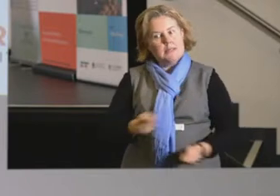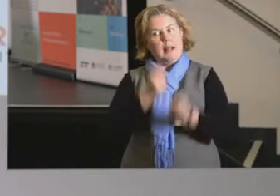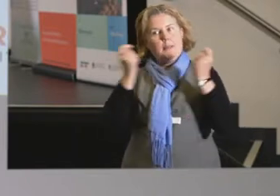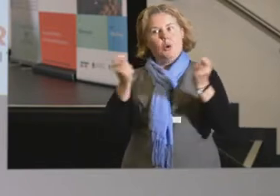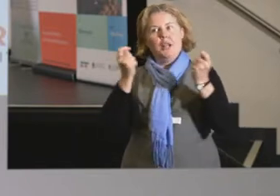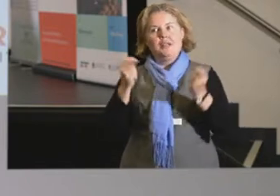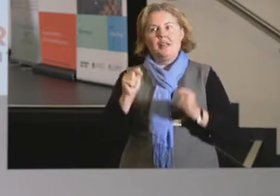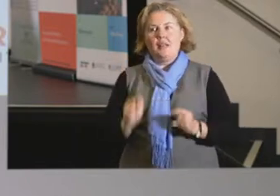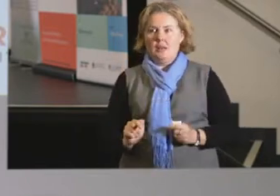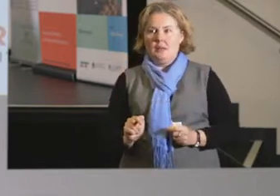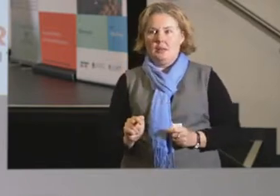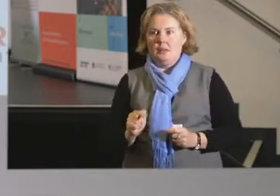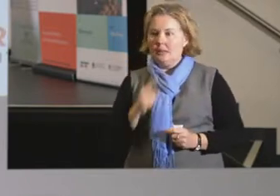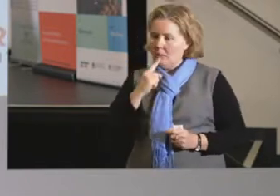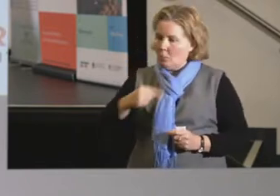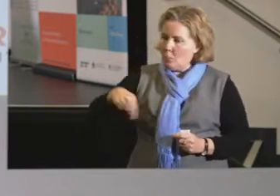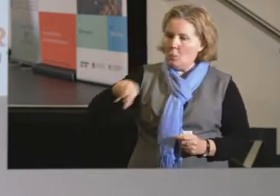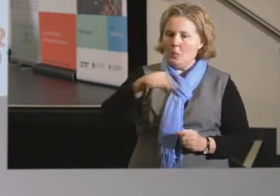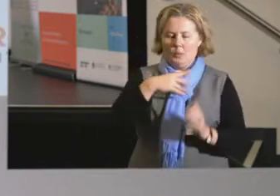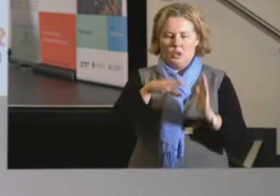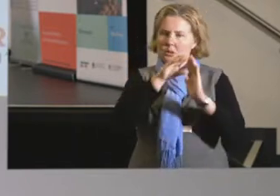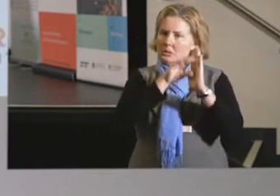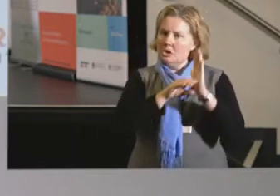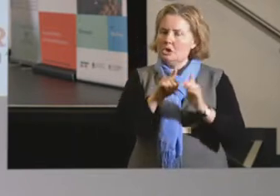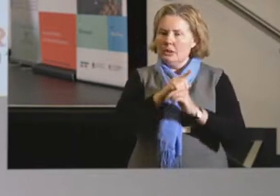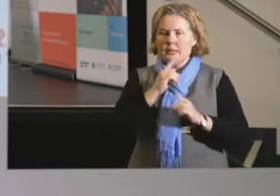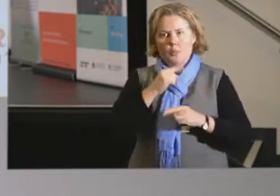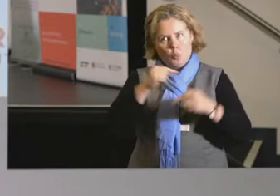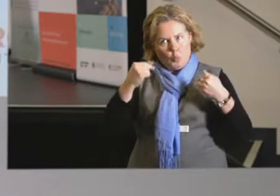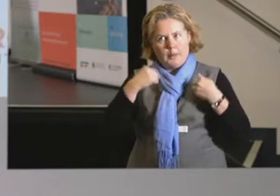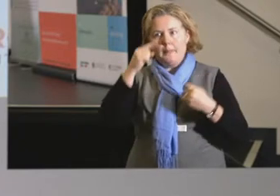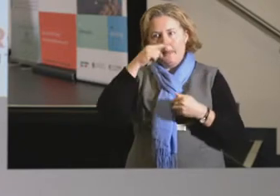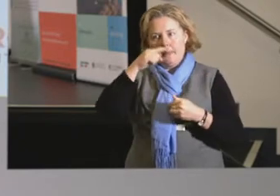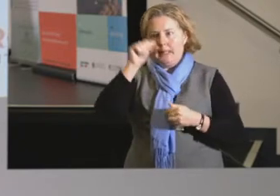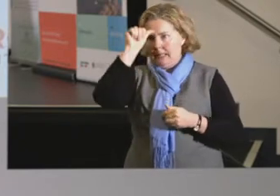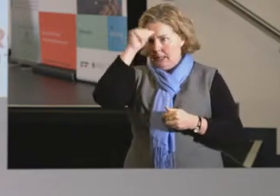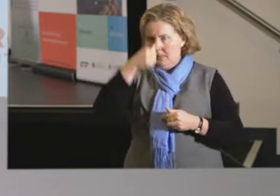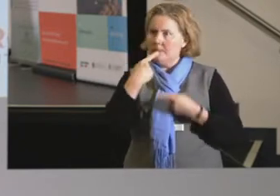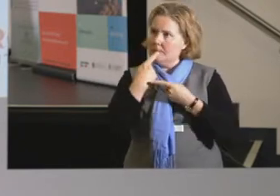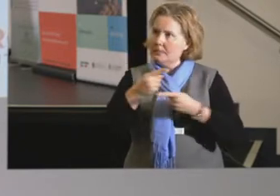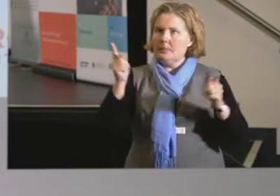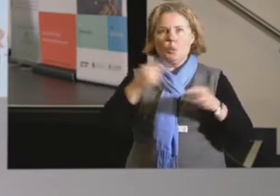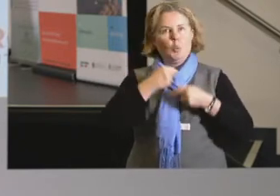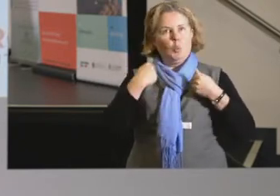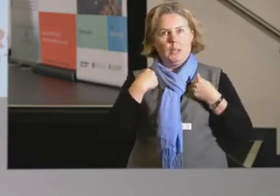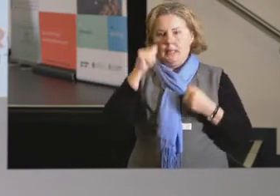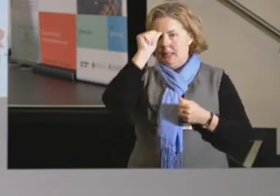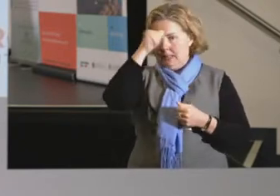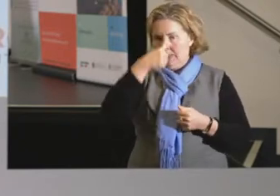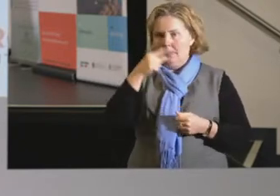of India says, "We, the people of India, that is Bharat, do solemnly declare ourselves a